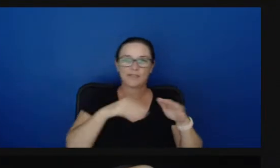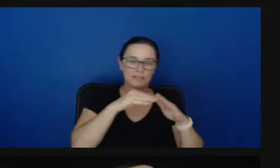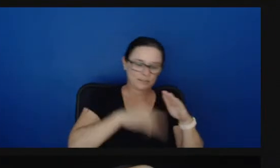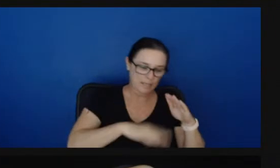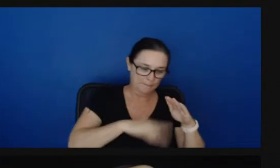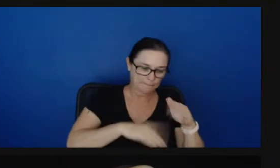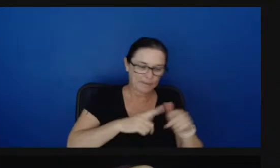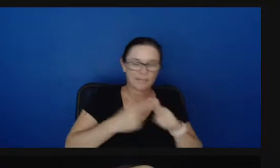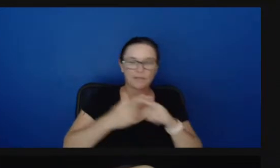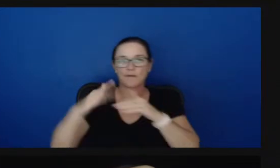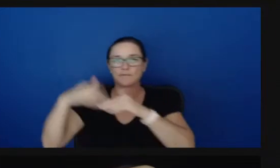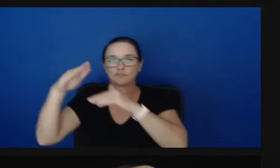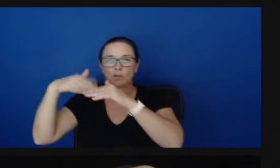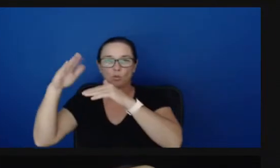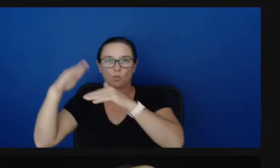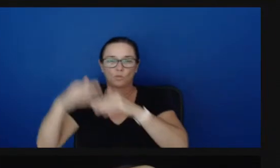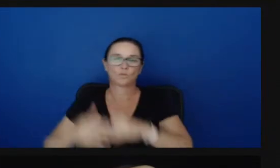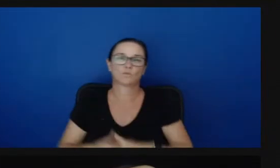structure right there.